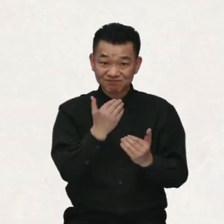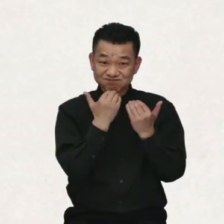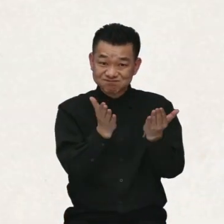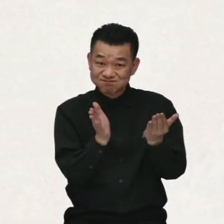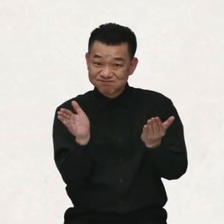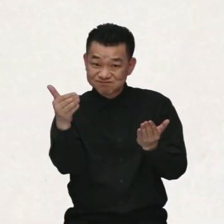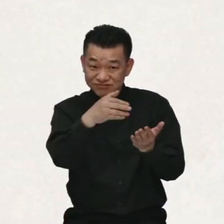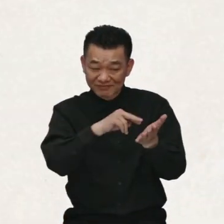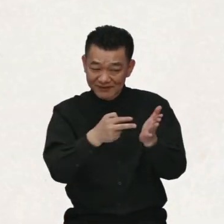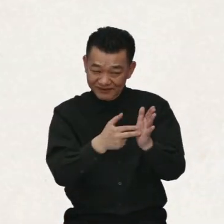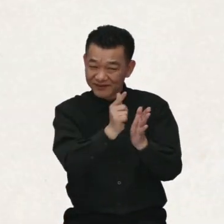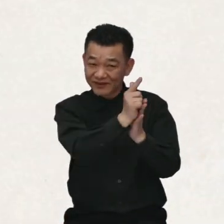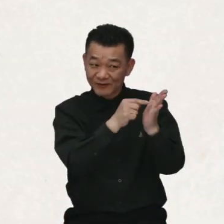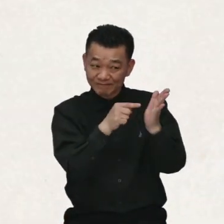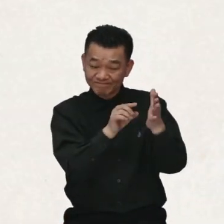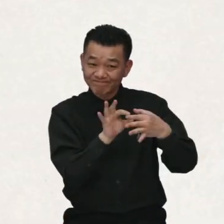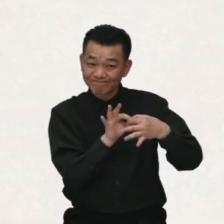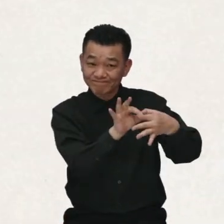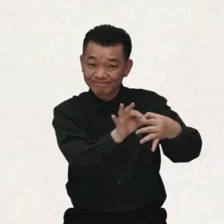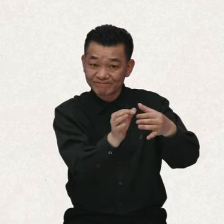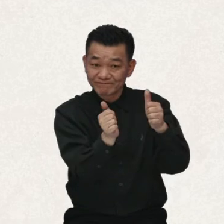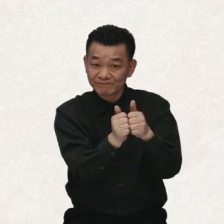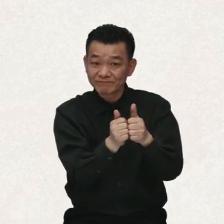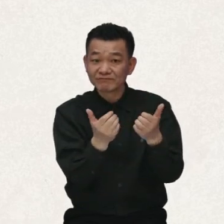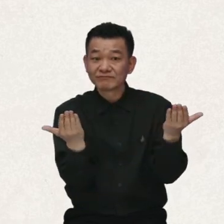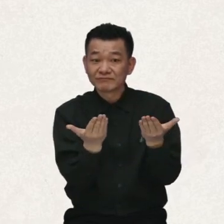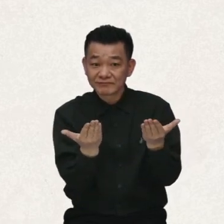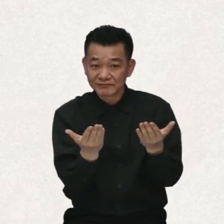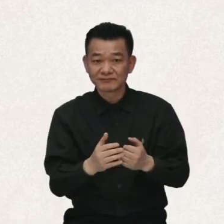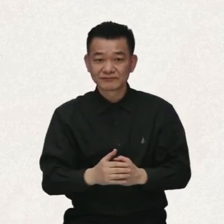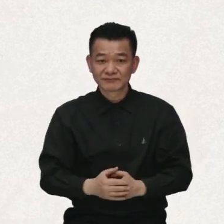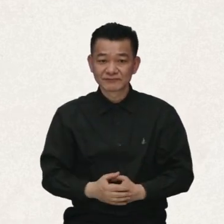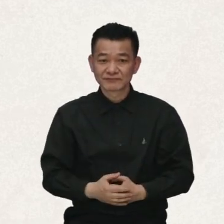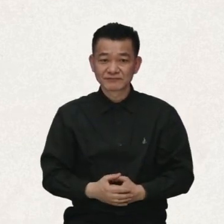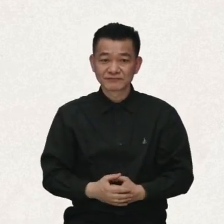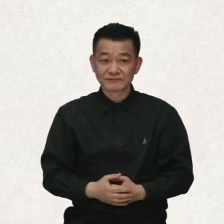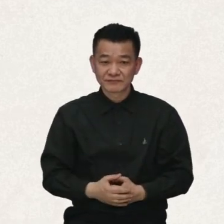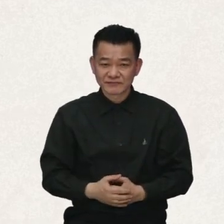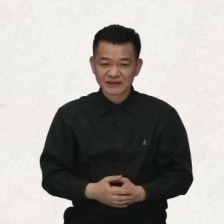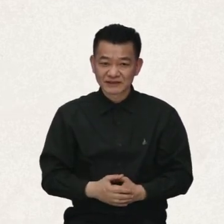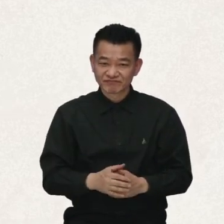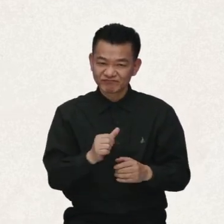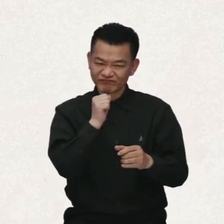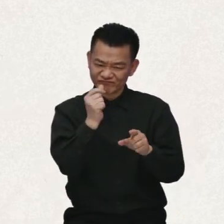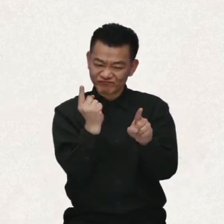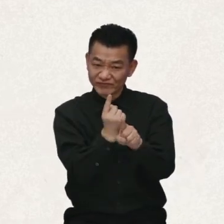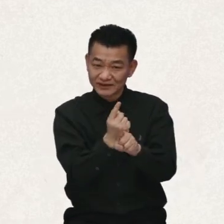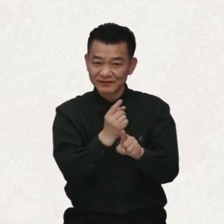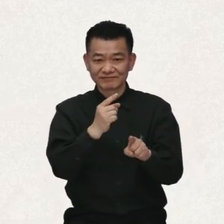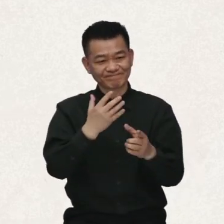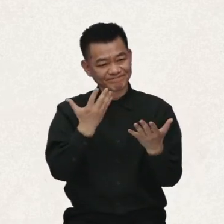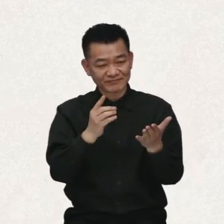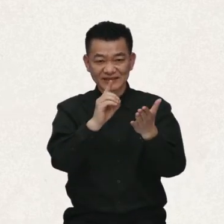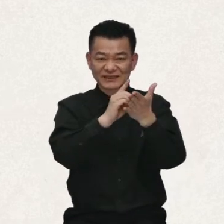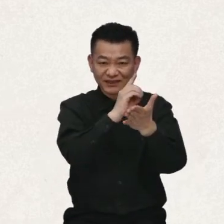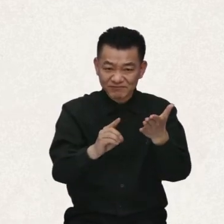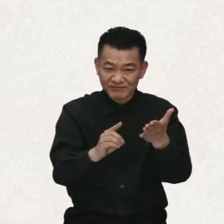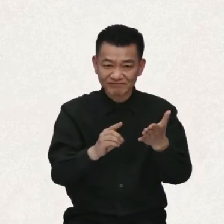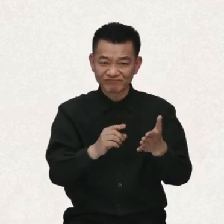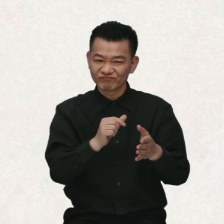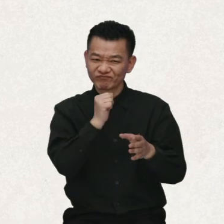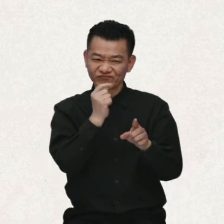Arbitrary interference, being discussed here, means that even if it is interference by law, it is deemed to be